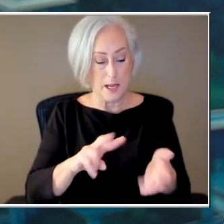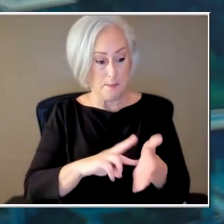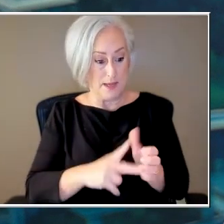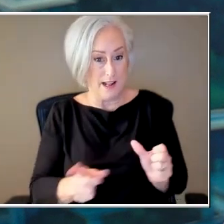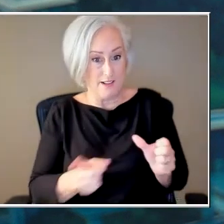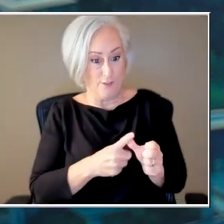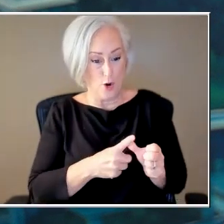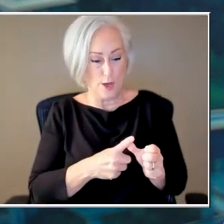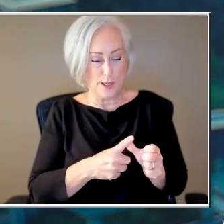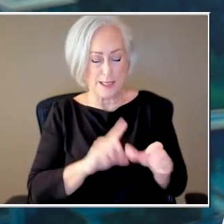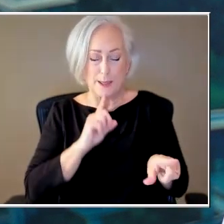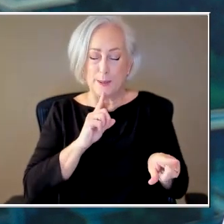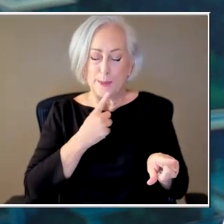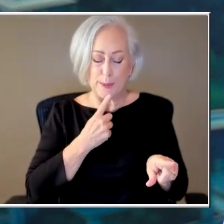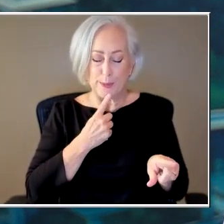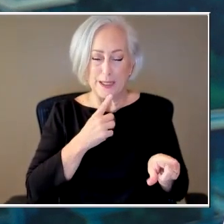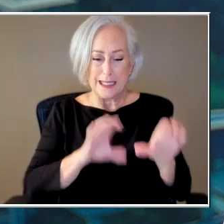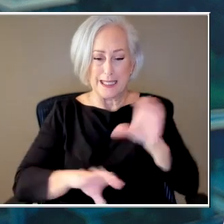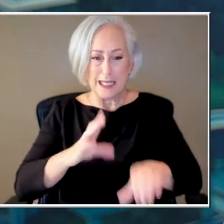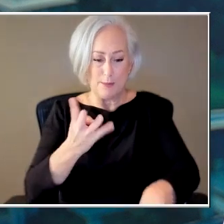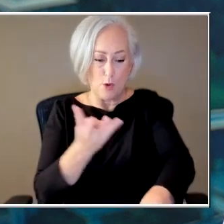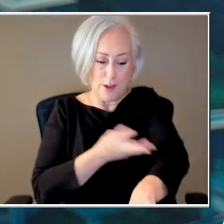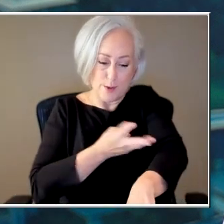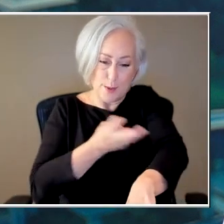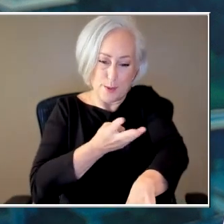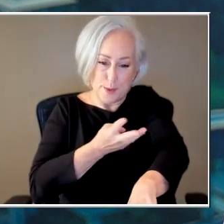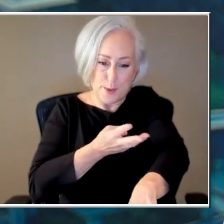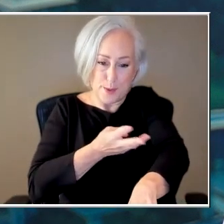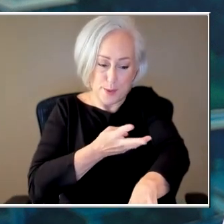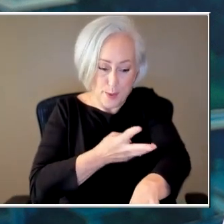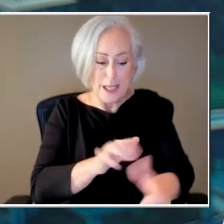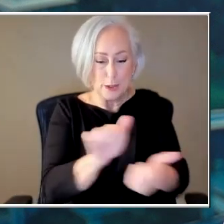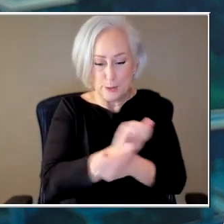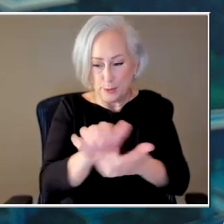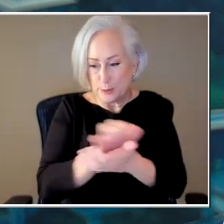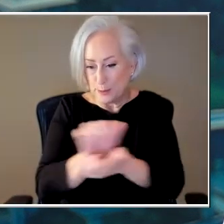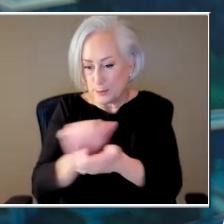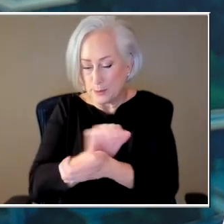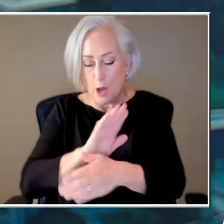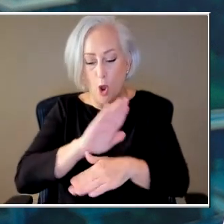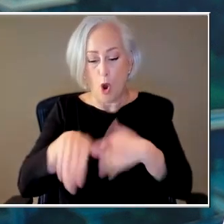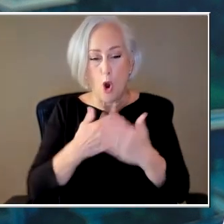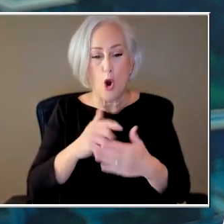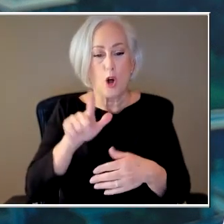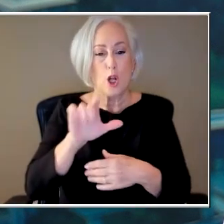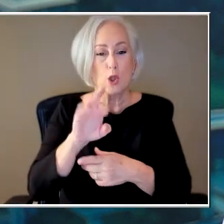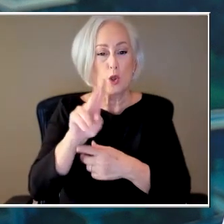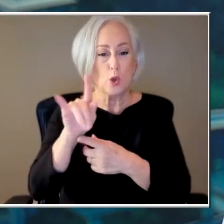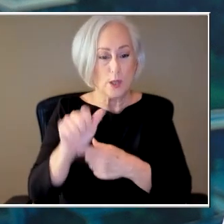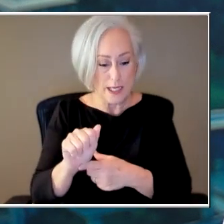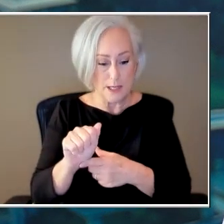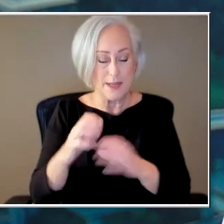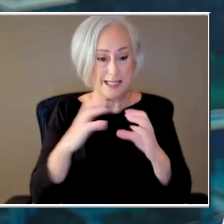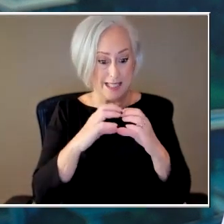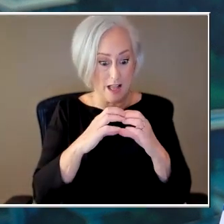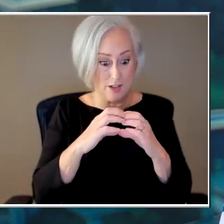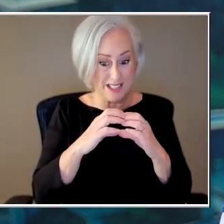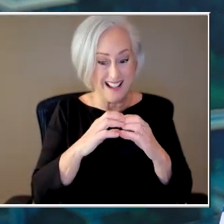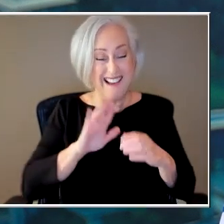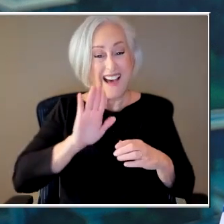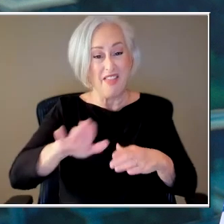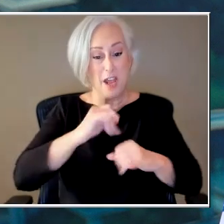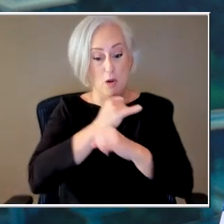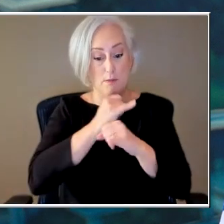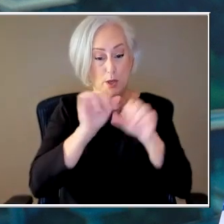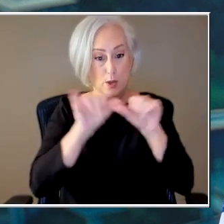with Todd, with the hopes that we destroy all their leukemia cells, but also we have to destroy their immune system, because the donor's